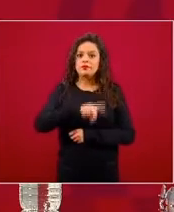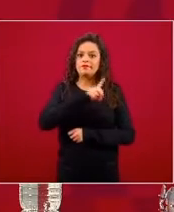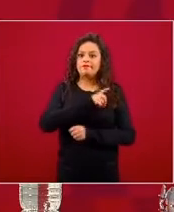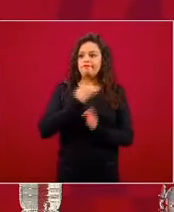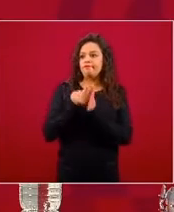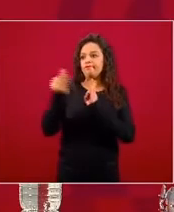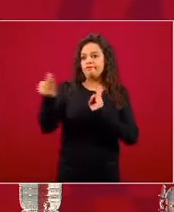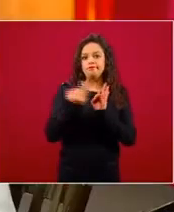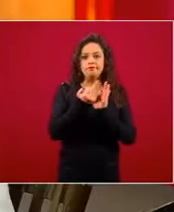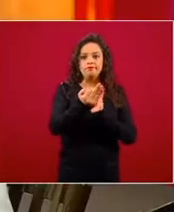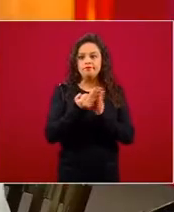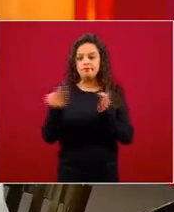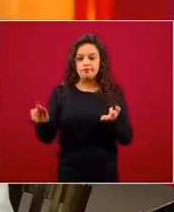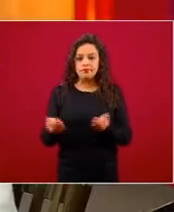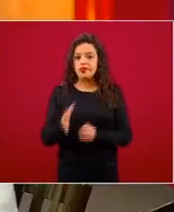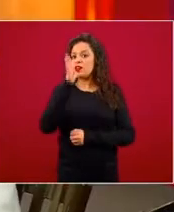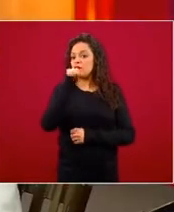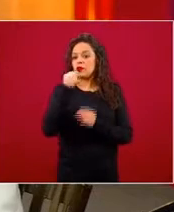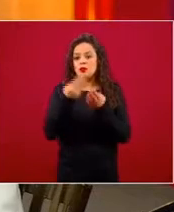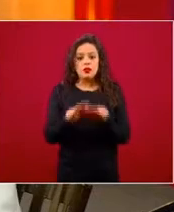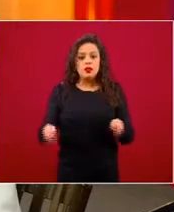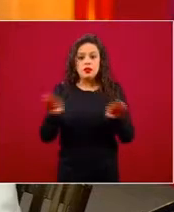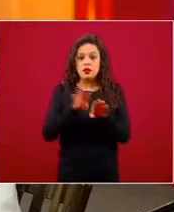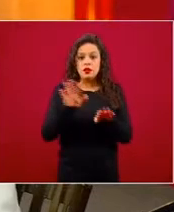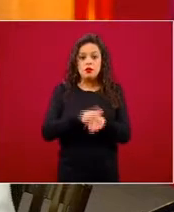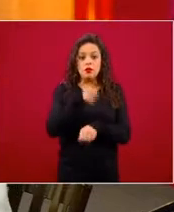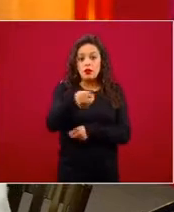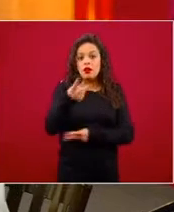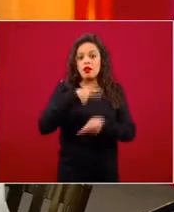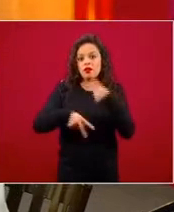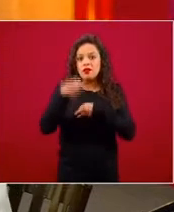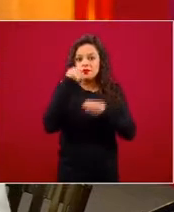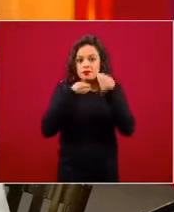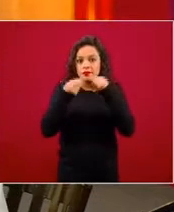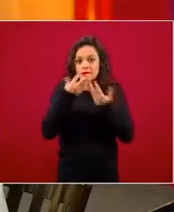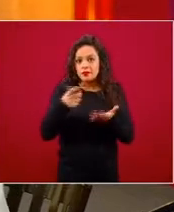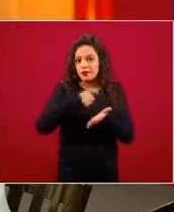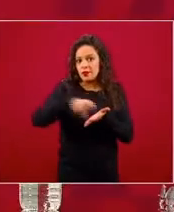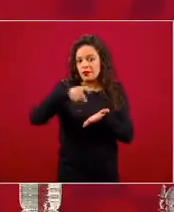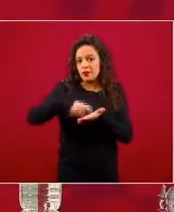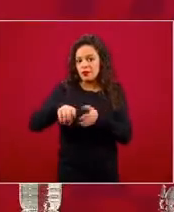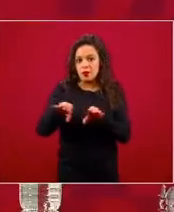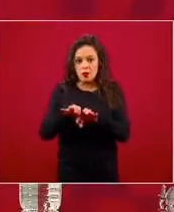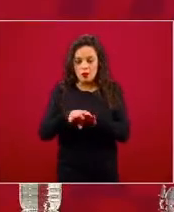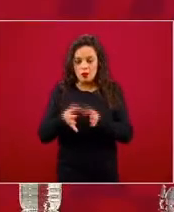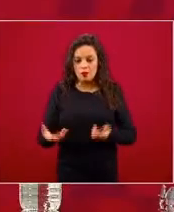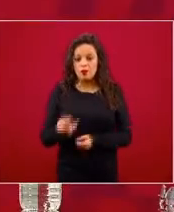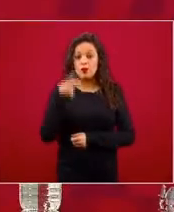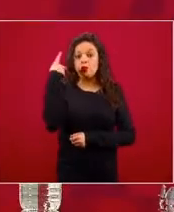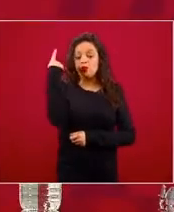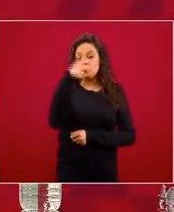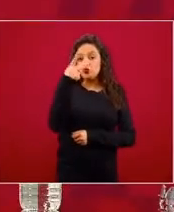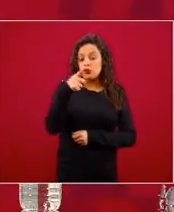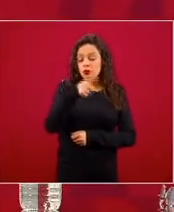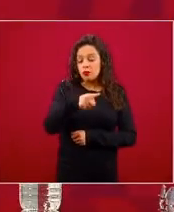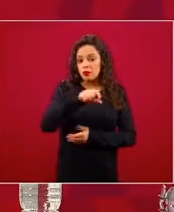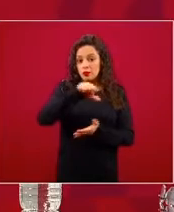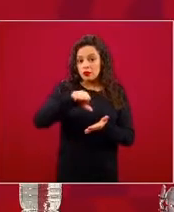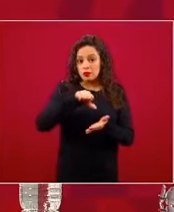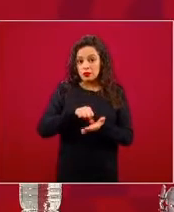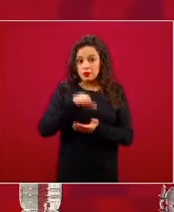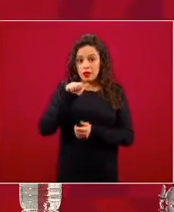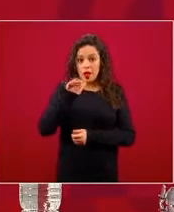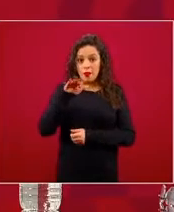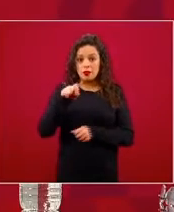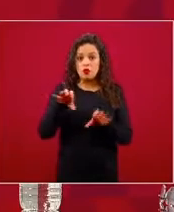because we wouldn't be able to provide food, of course. But that's on the one hand. And on the other hand, based on the conditions that they regularly